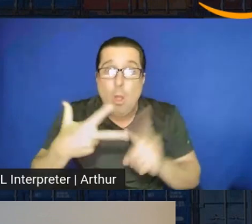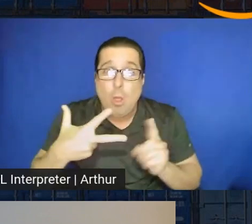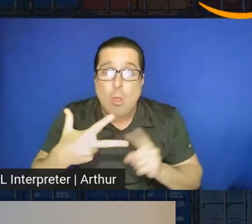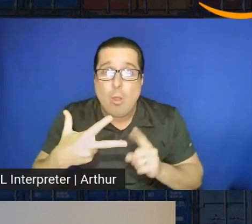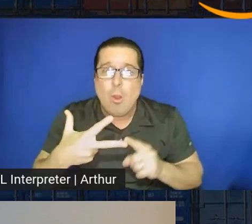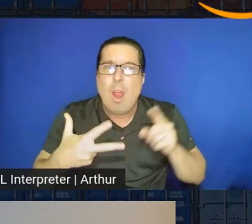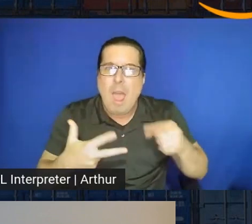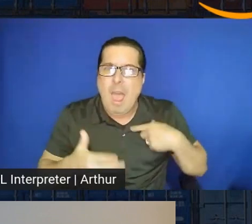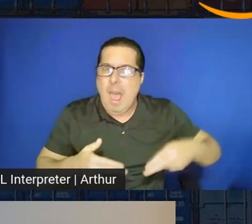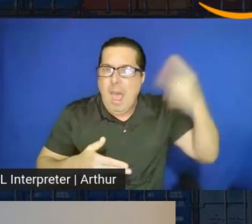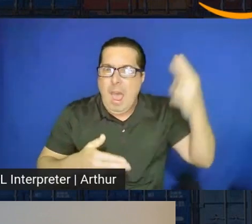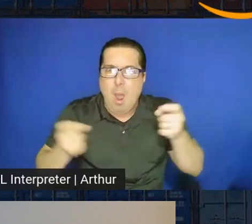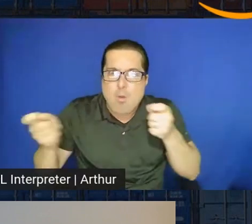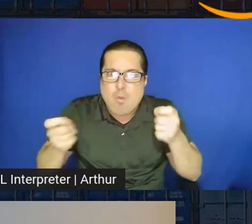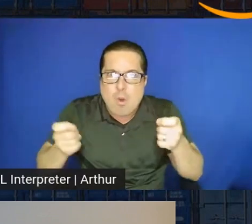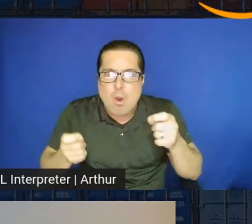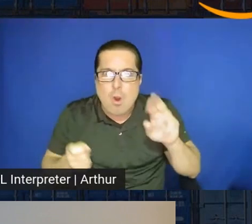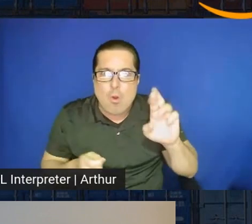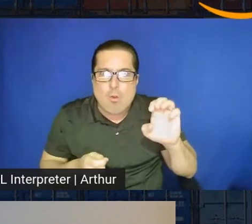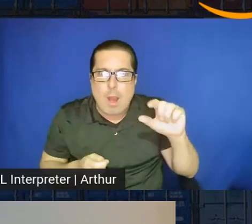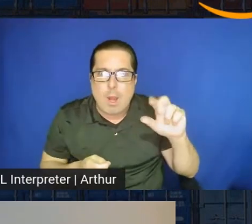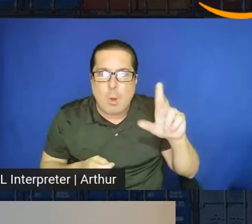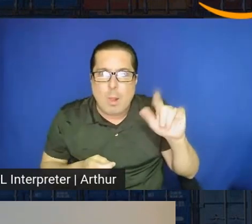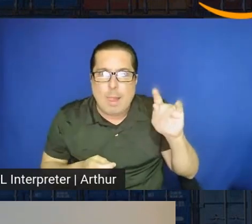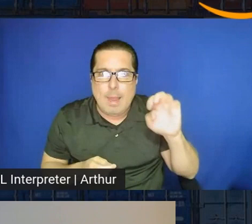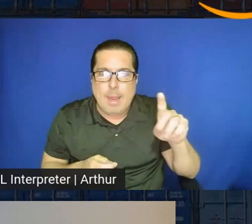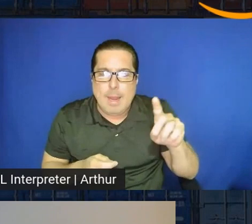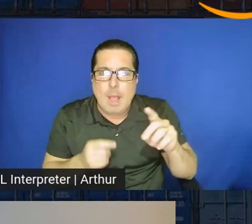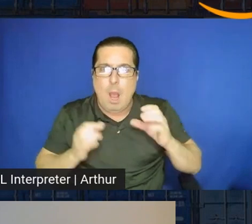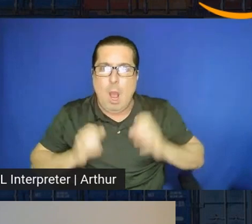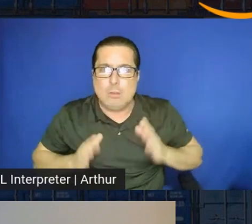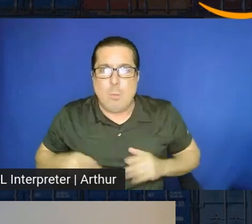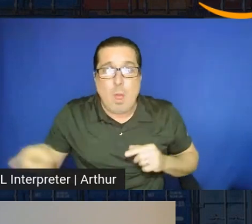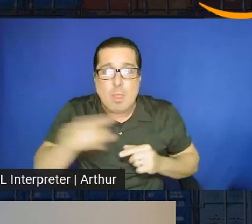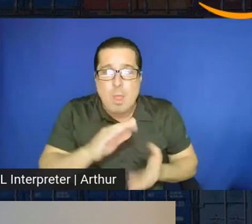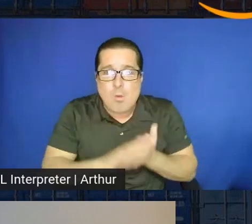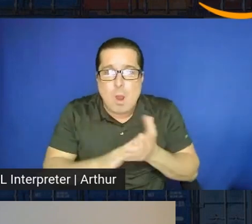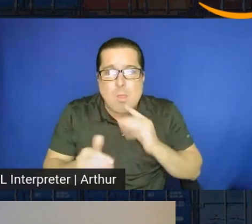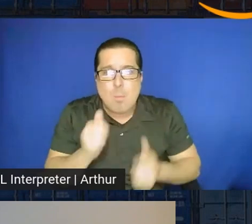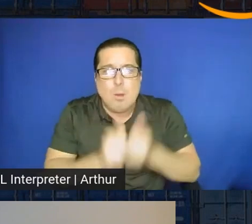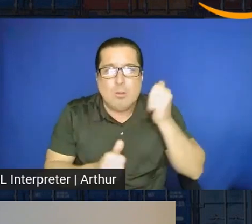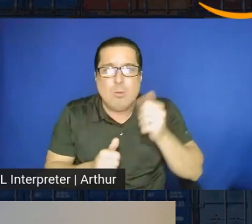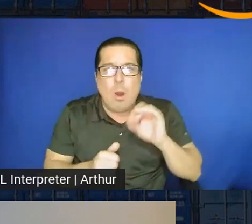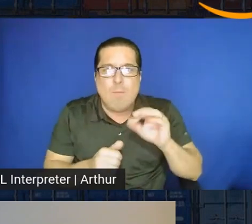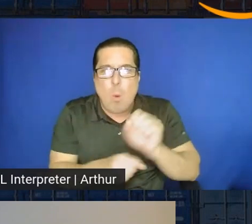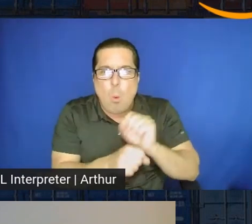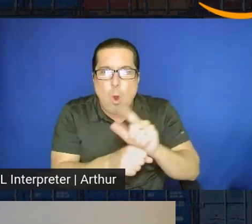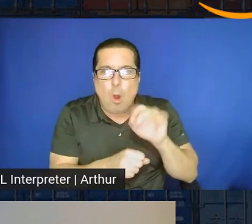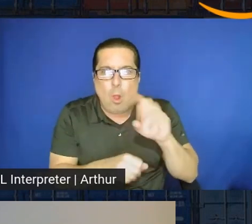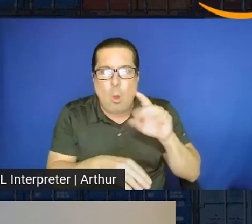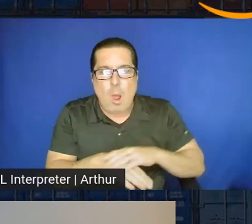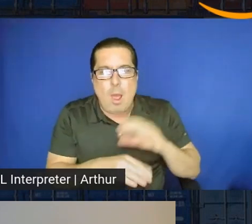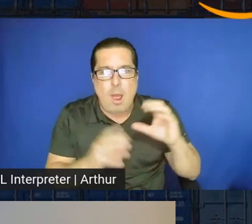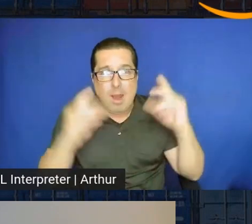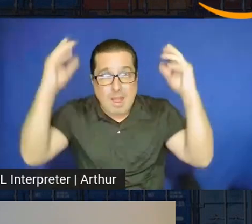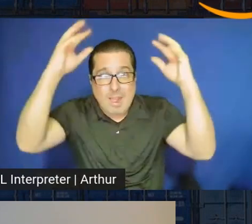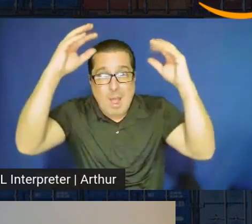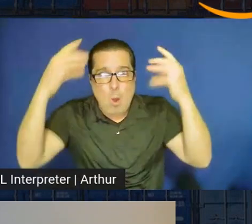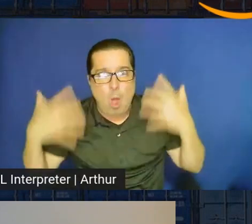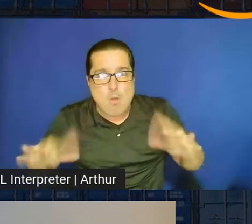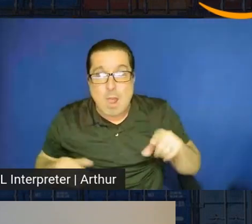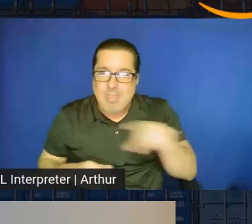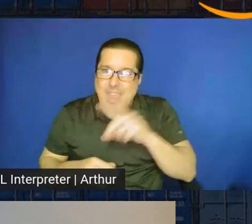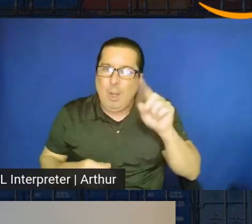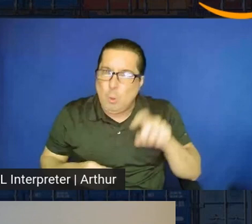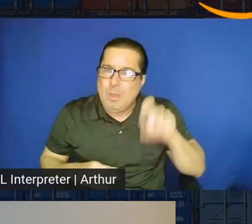regulated customers, right? These customers run a majority of their container workloads on cloud already, but they do need to run a